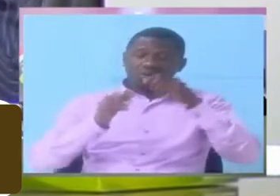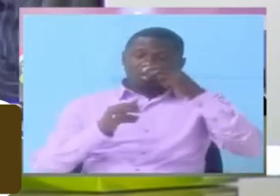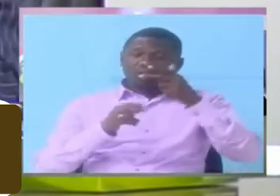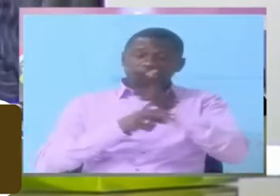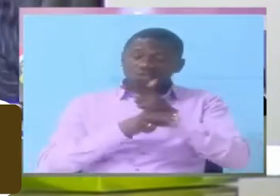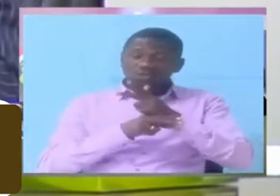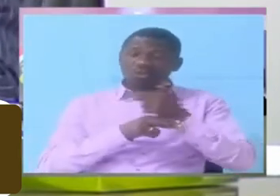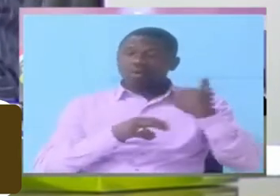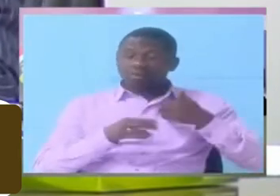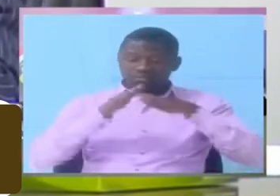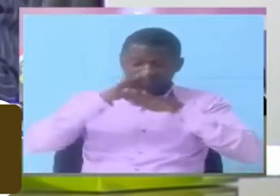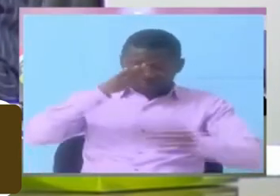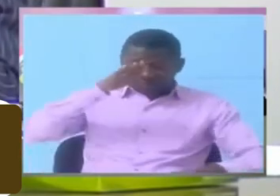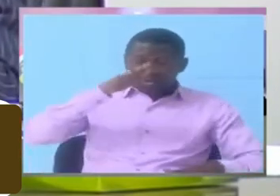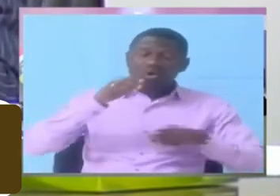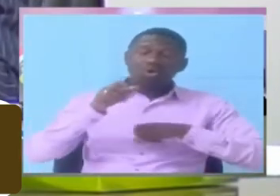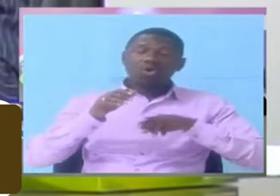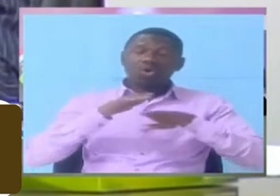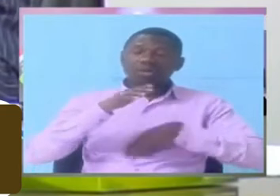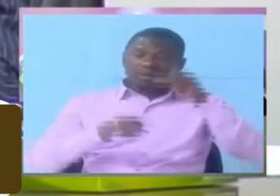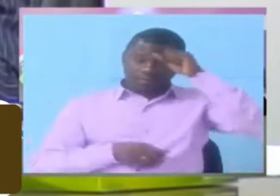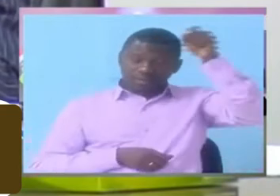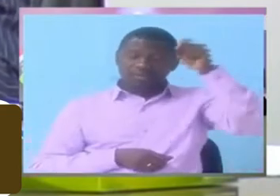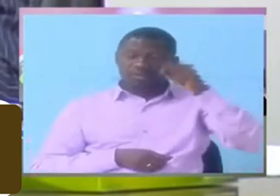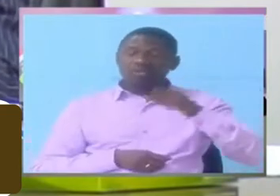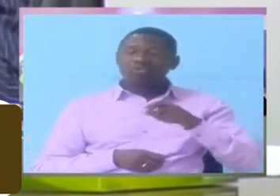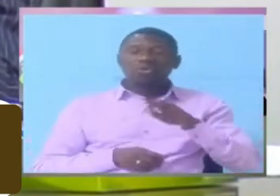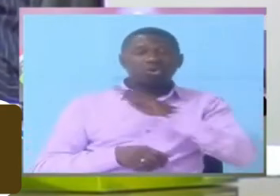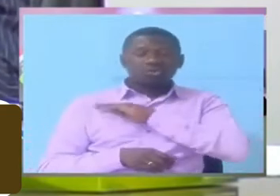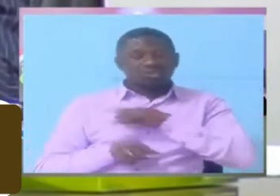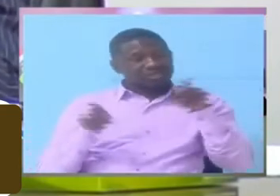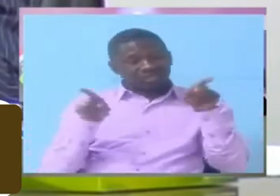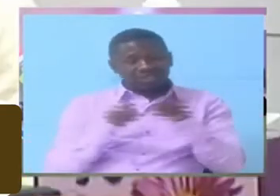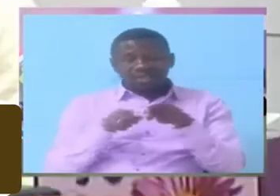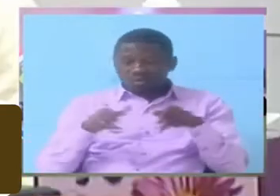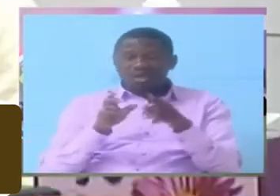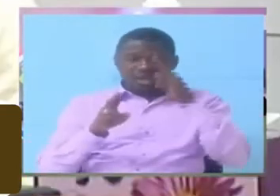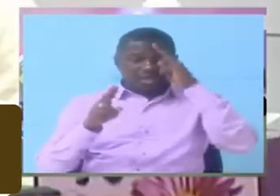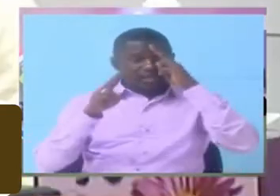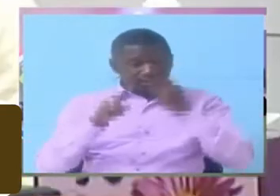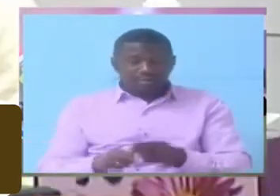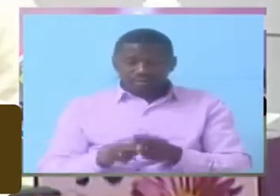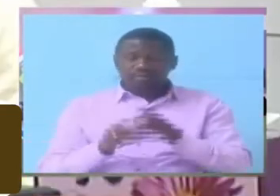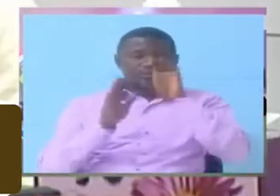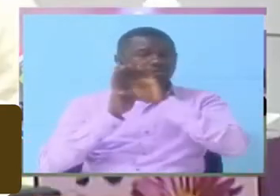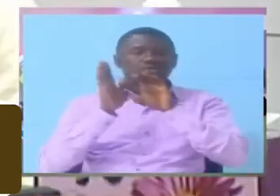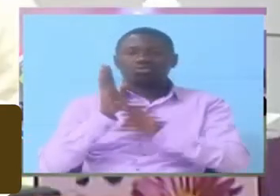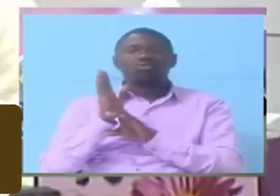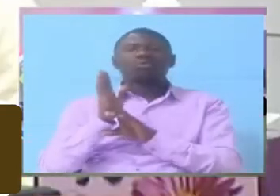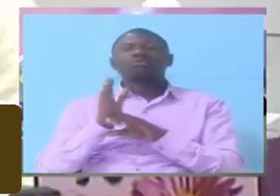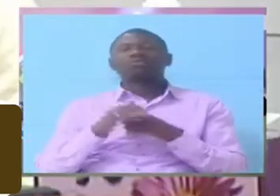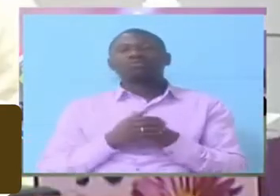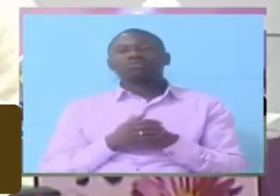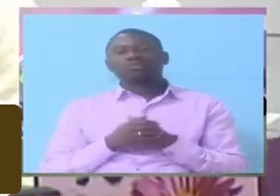respect and uphold the constitution. Dungola mi da pru afanansa je ko me alonko wolle mu tankoni kanta da bunda do gula me alonko ba koto ki